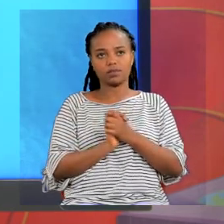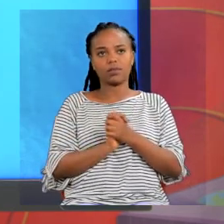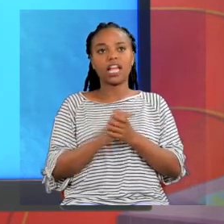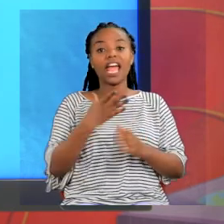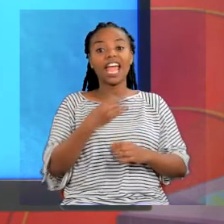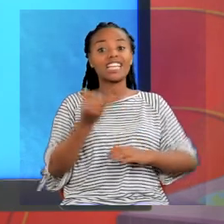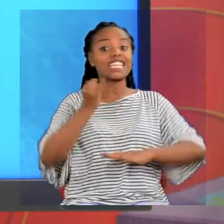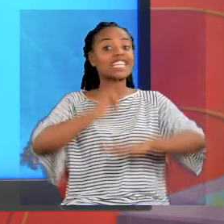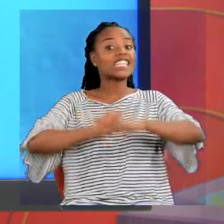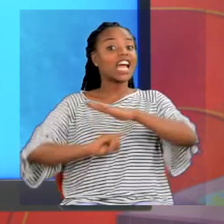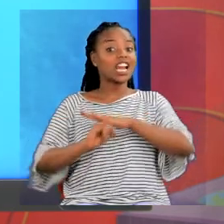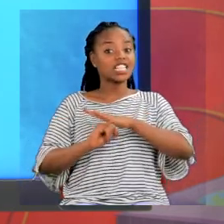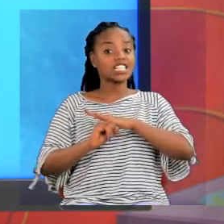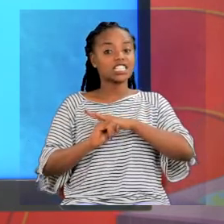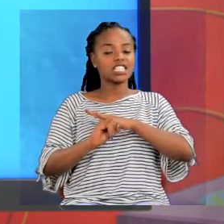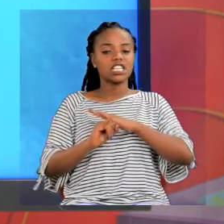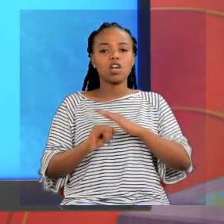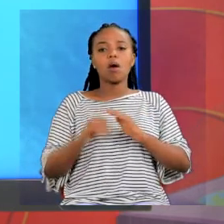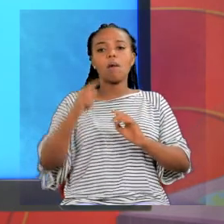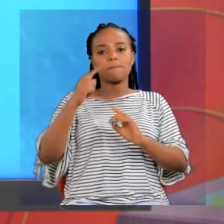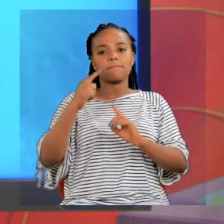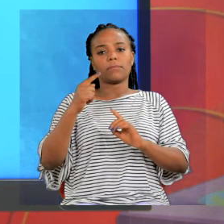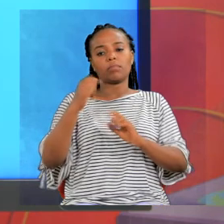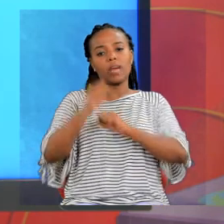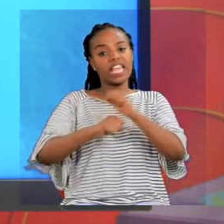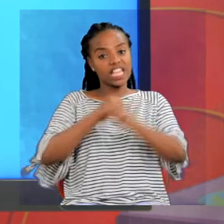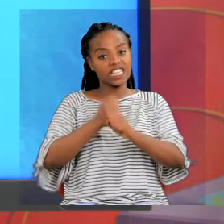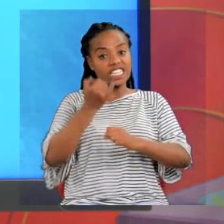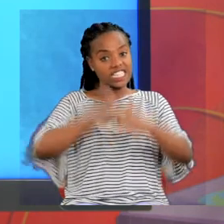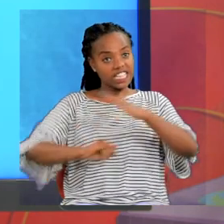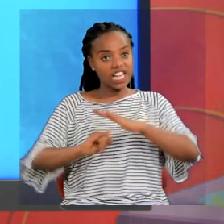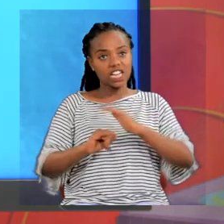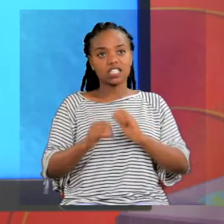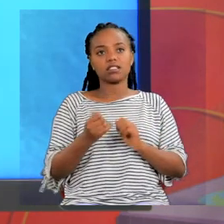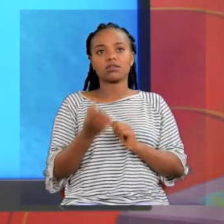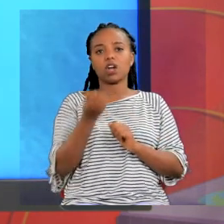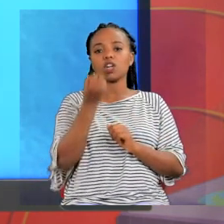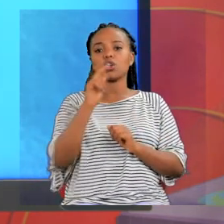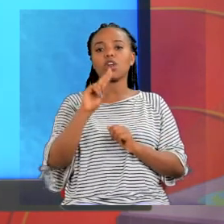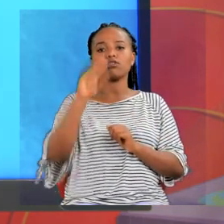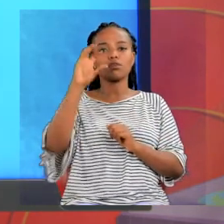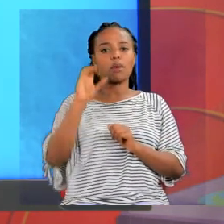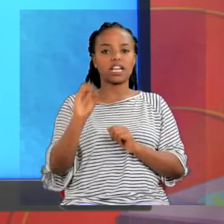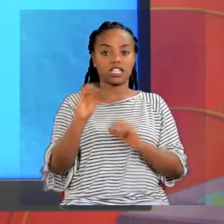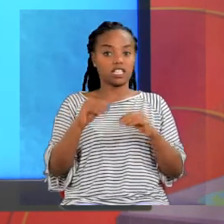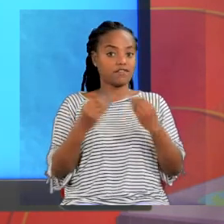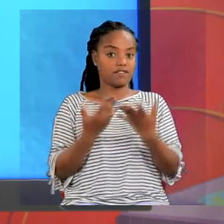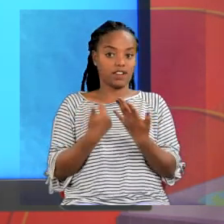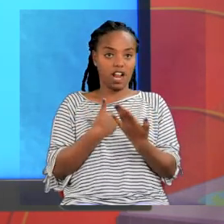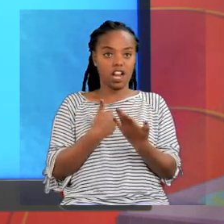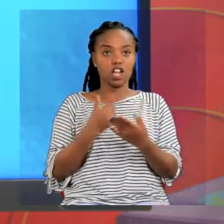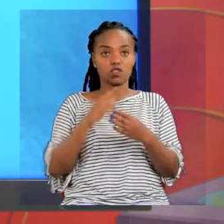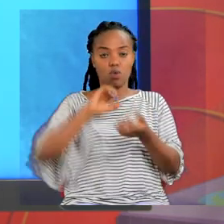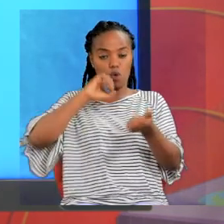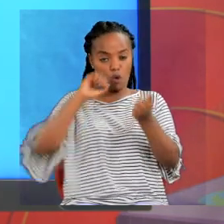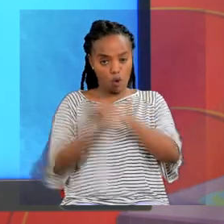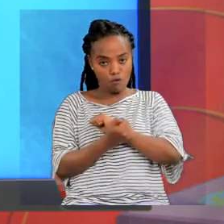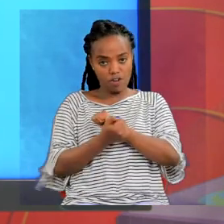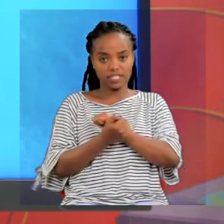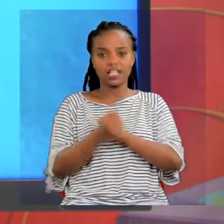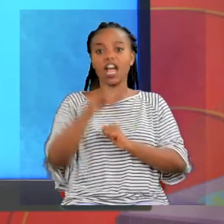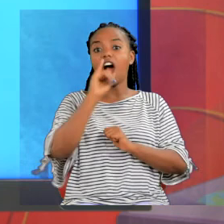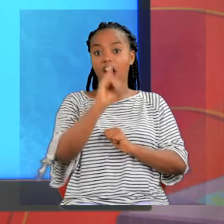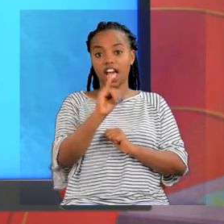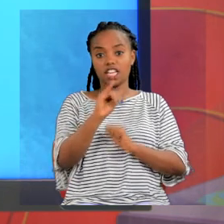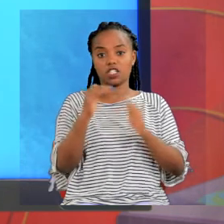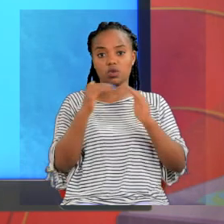rate per year is given to be this 12%. So I have to convert this to I. I is